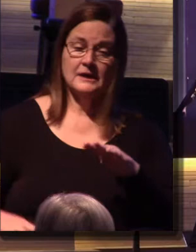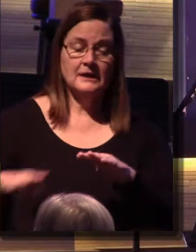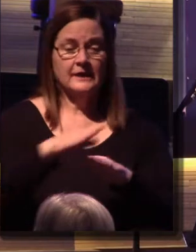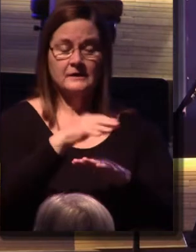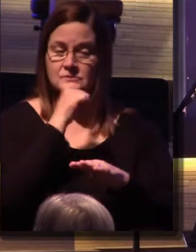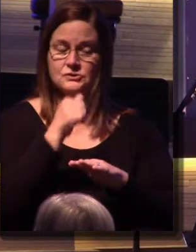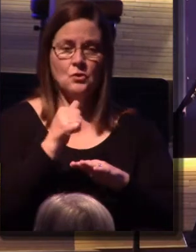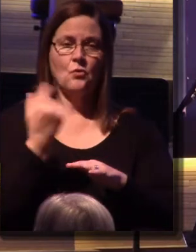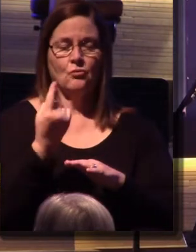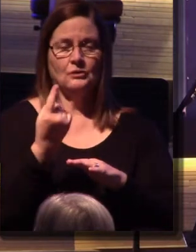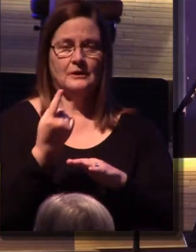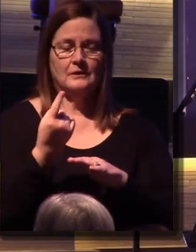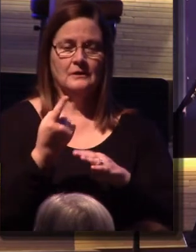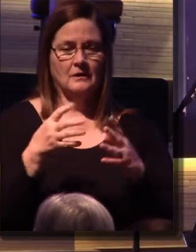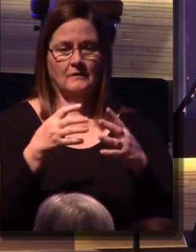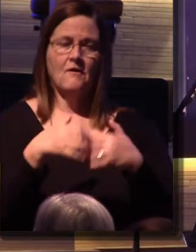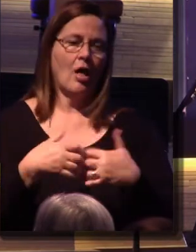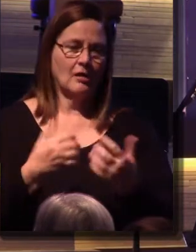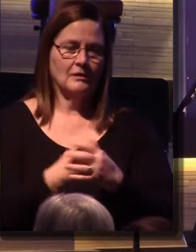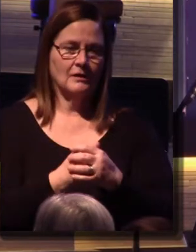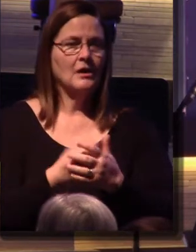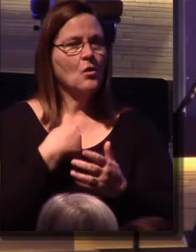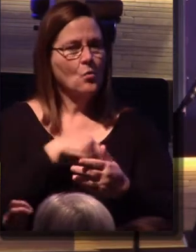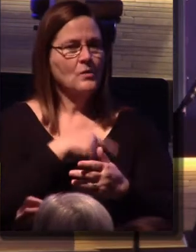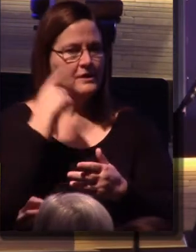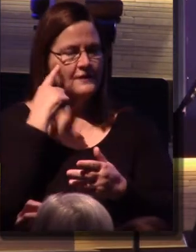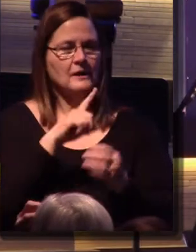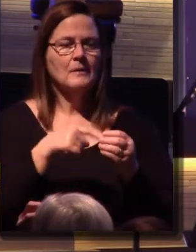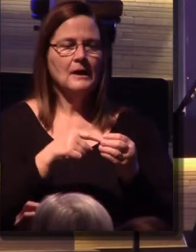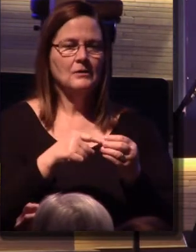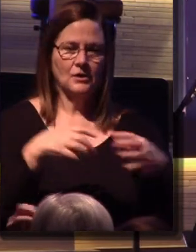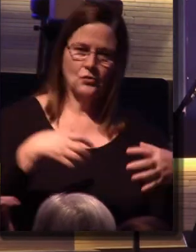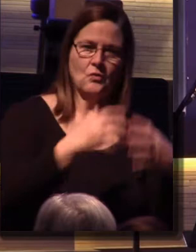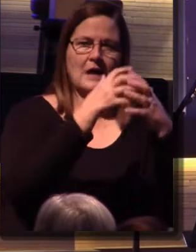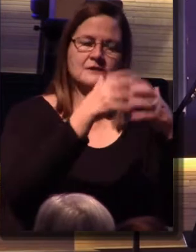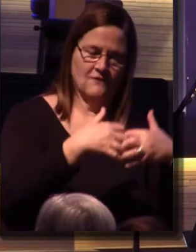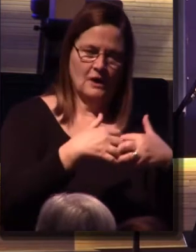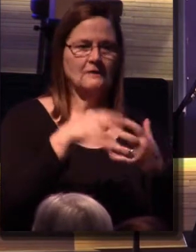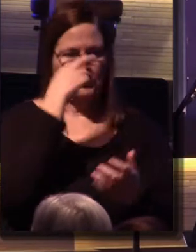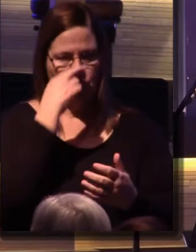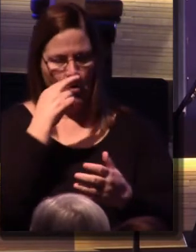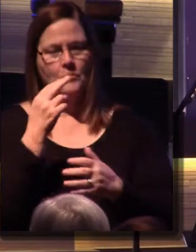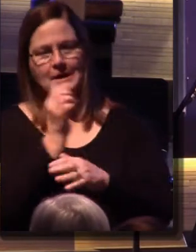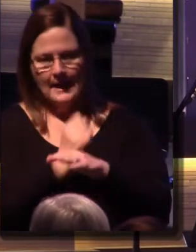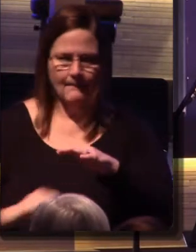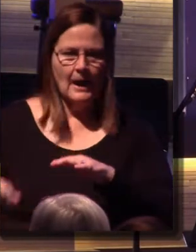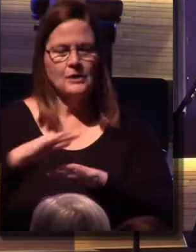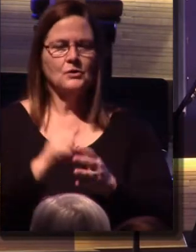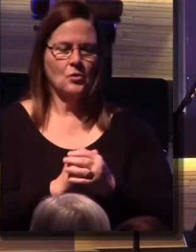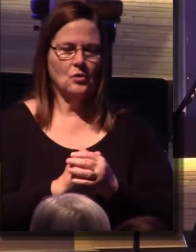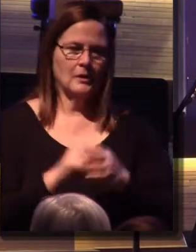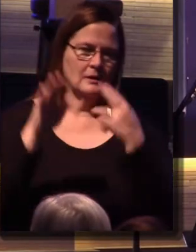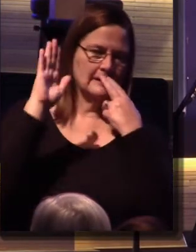fall. Now, remember, we think about the rise and fall of what? The Roman Empire, the rise and fall of Nazi Germany,